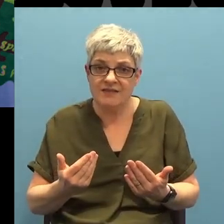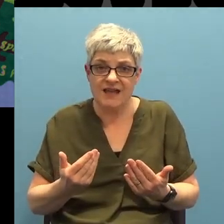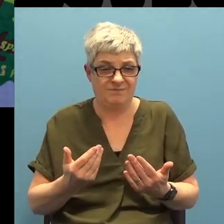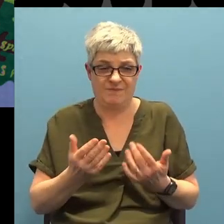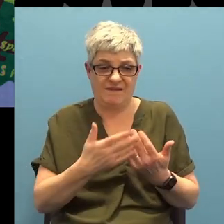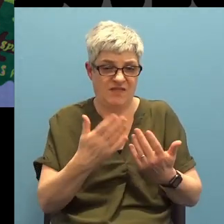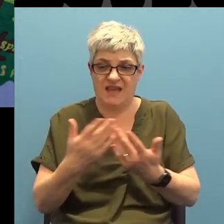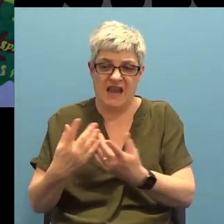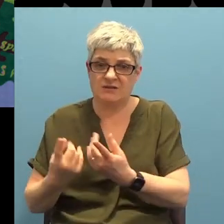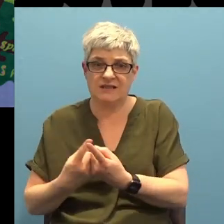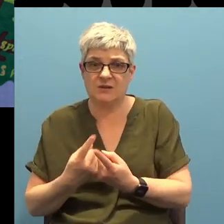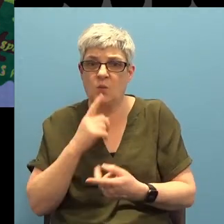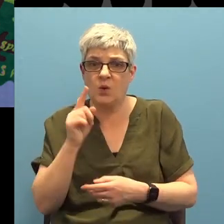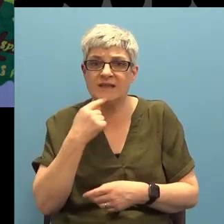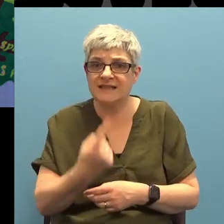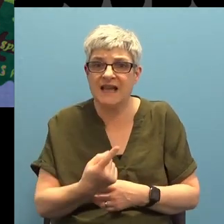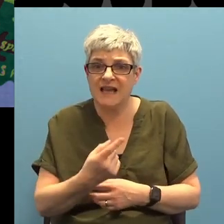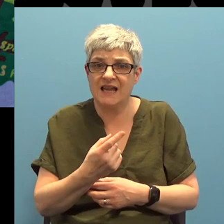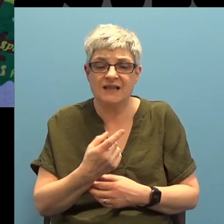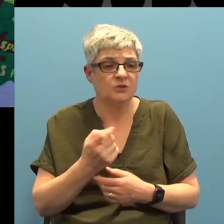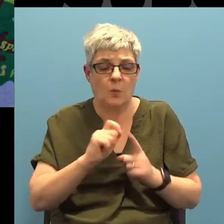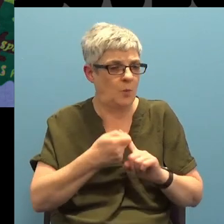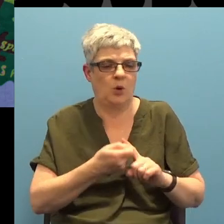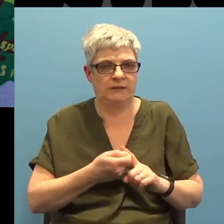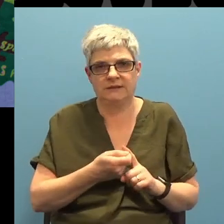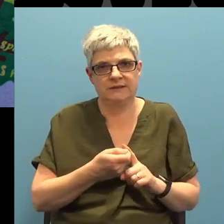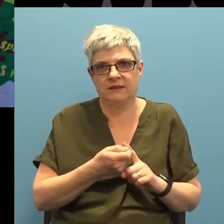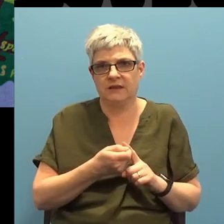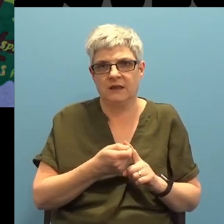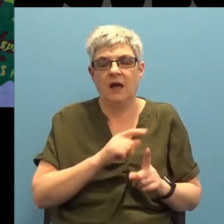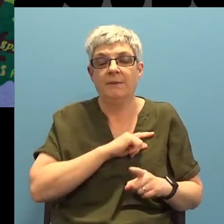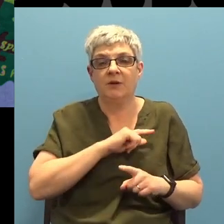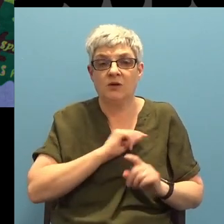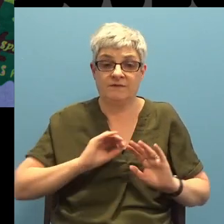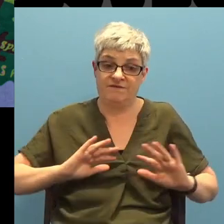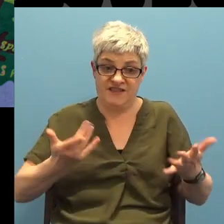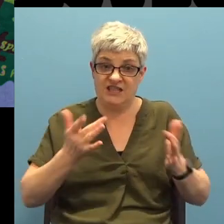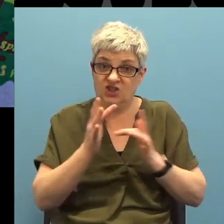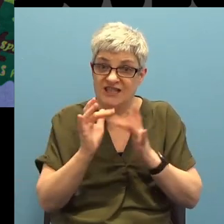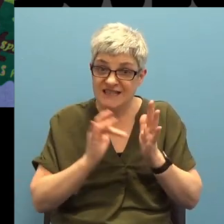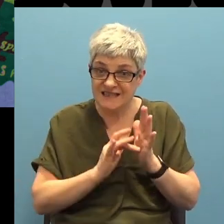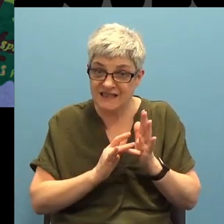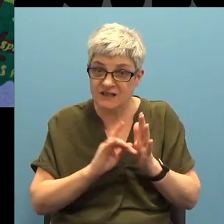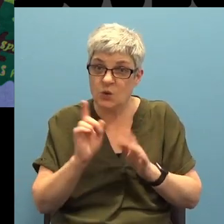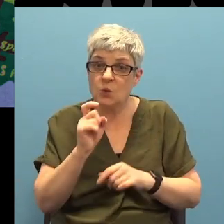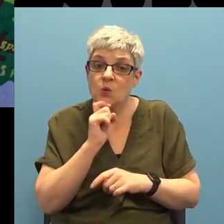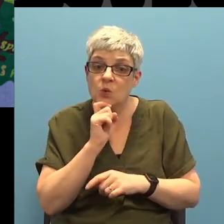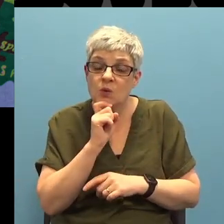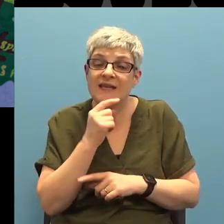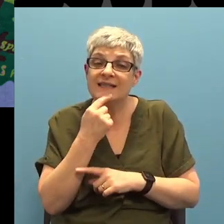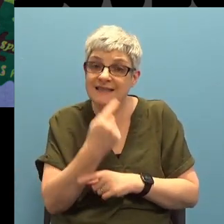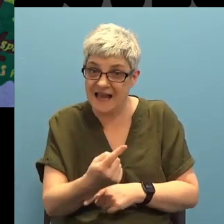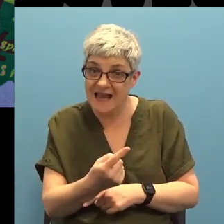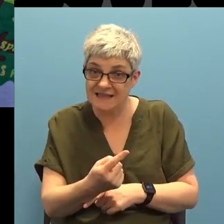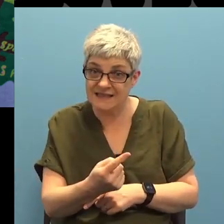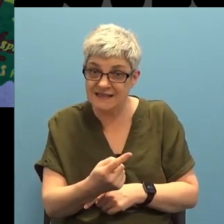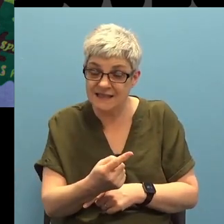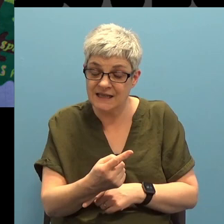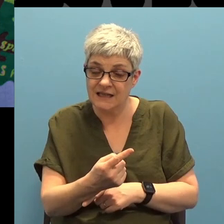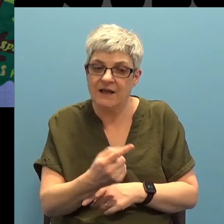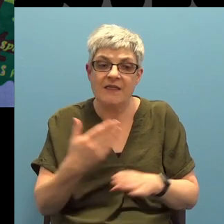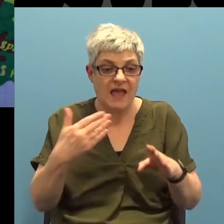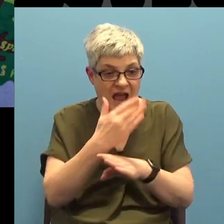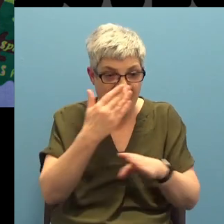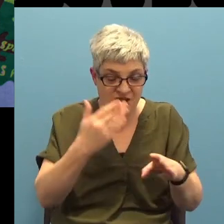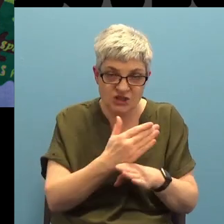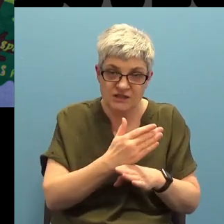about to say is pointless. Because without Jesus being who he says he is, the actions he